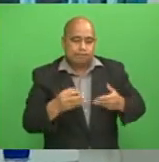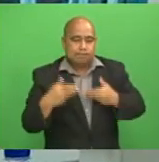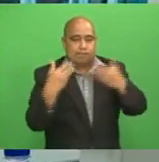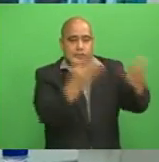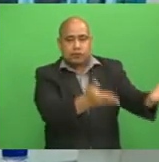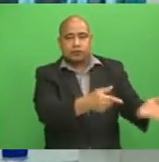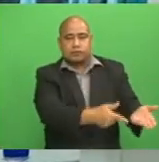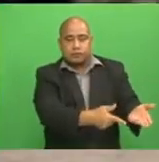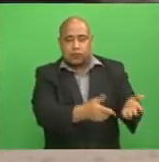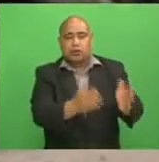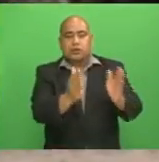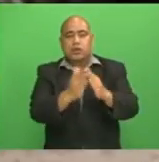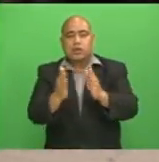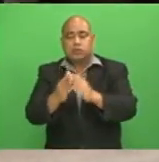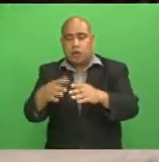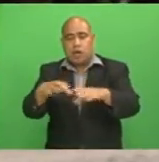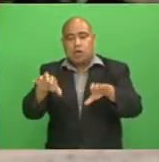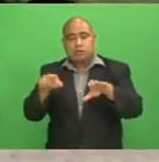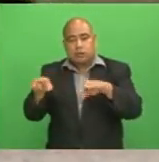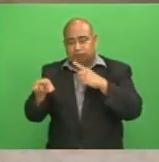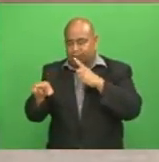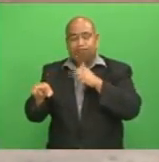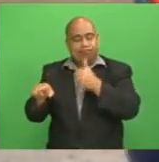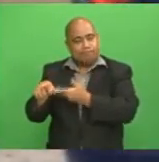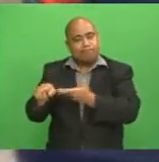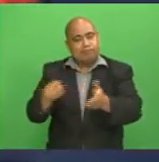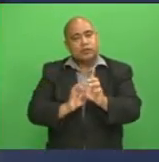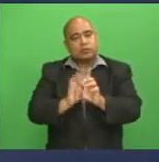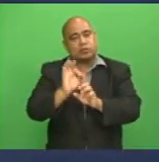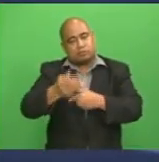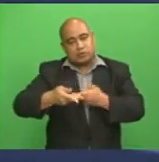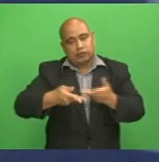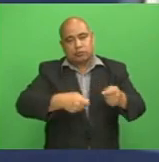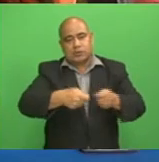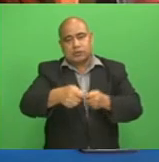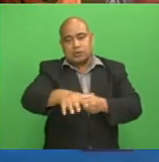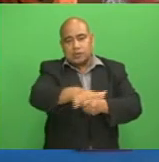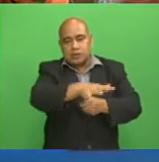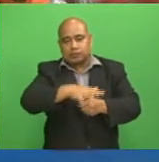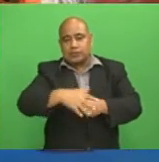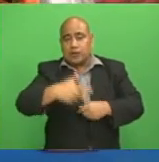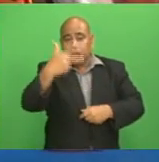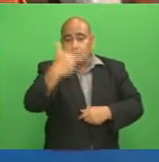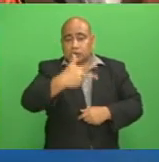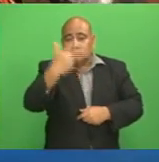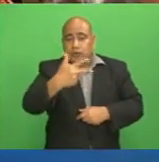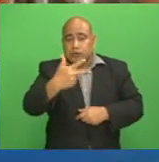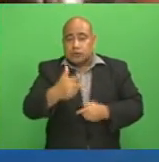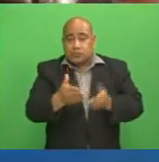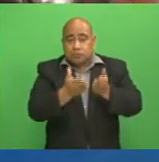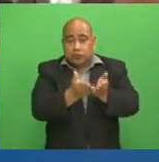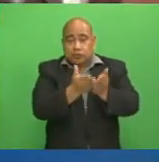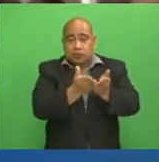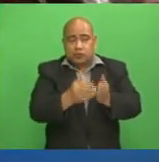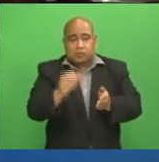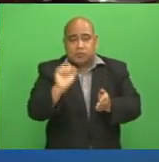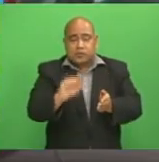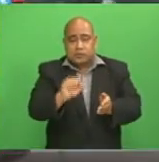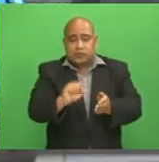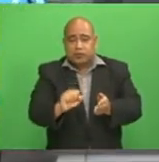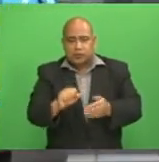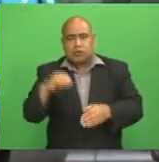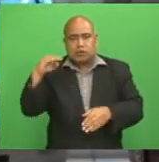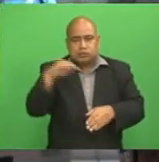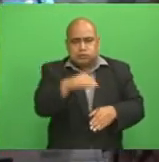develop the market area. On average, 18 inter-island shipping buses and even more local buses, private cars